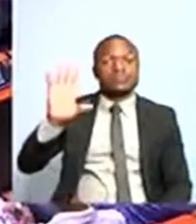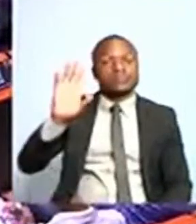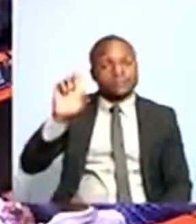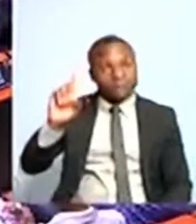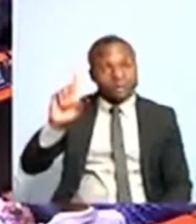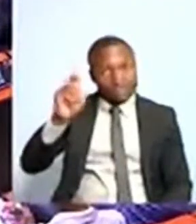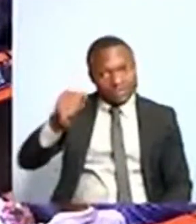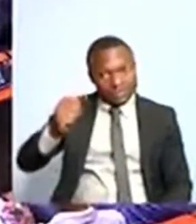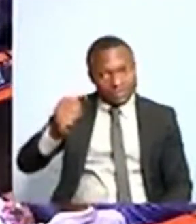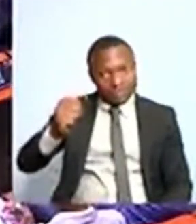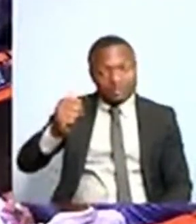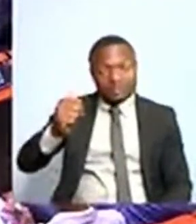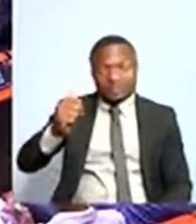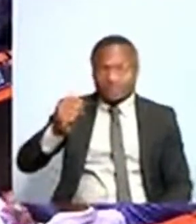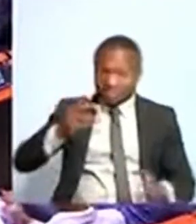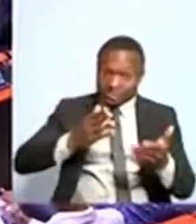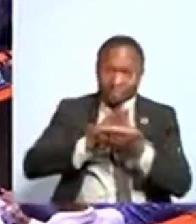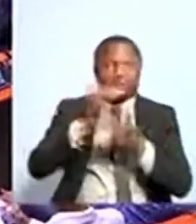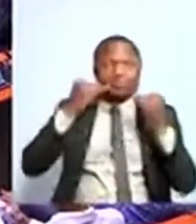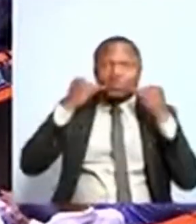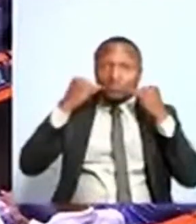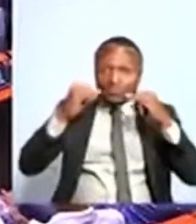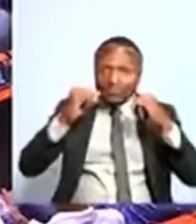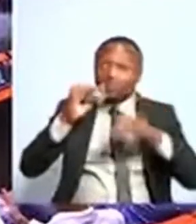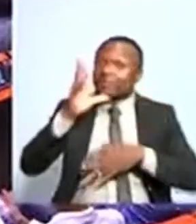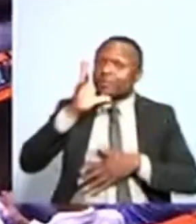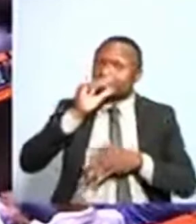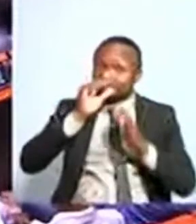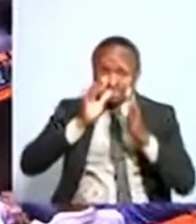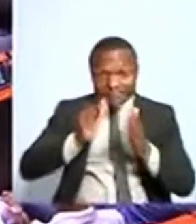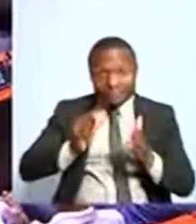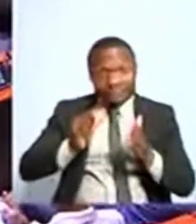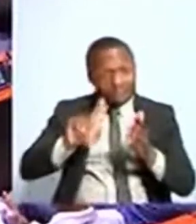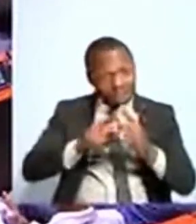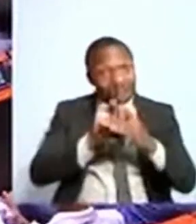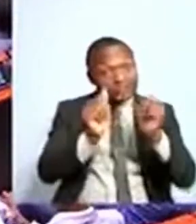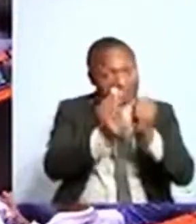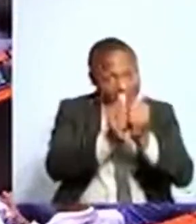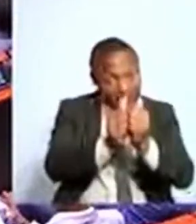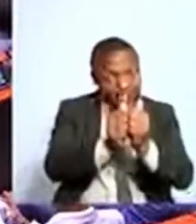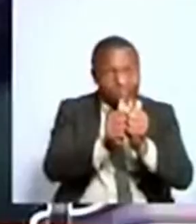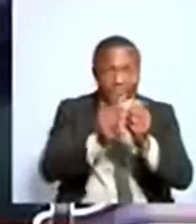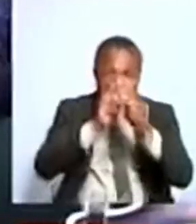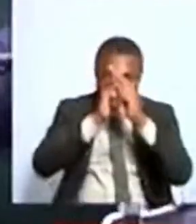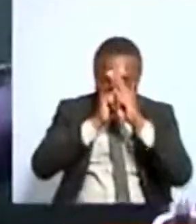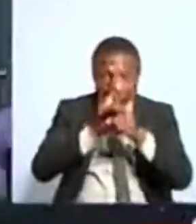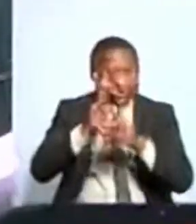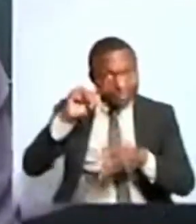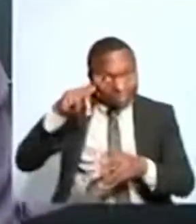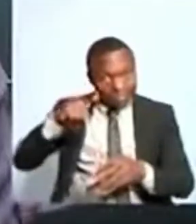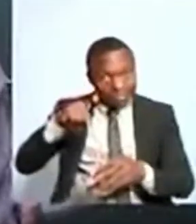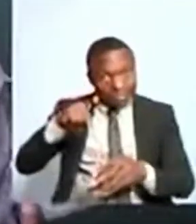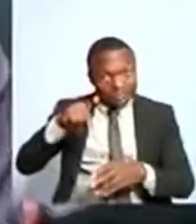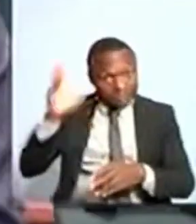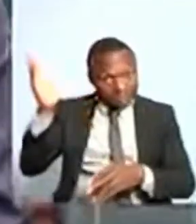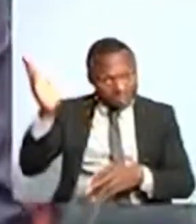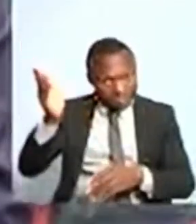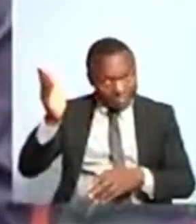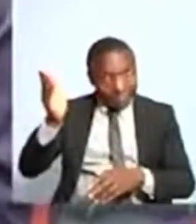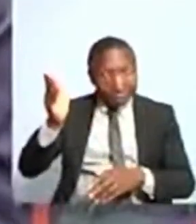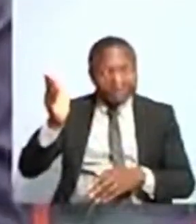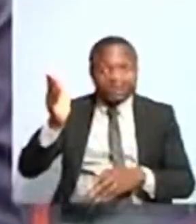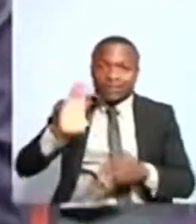65(1)A, relevance. Mr. Speaker, to start with, the Honorable Member who's taken the floor